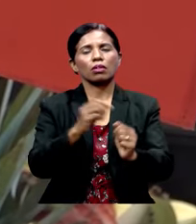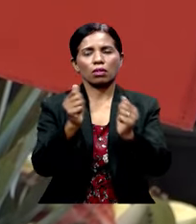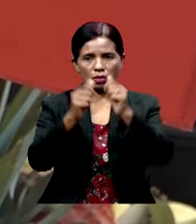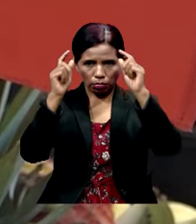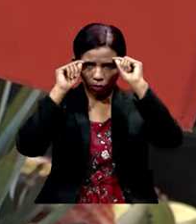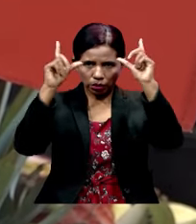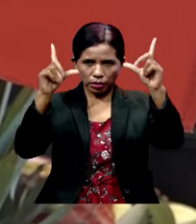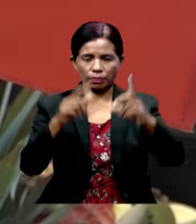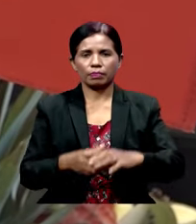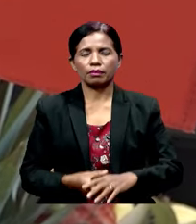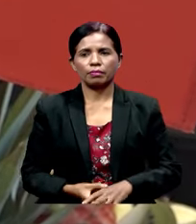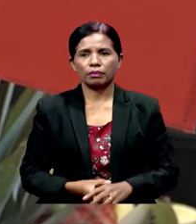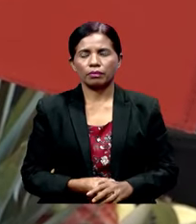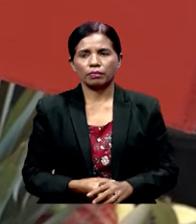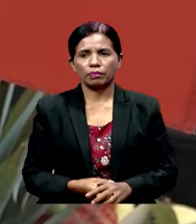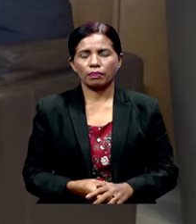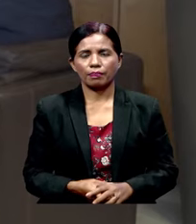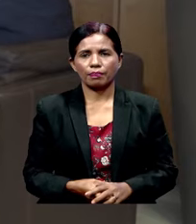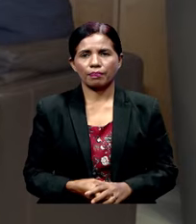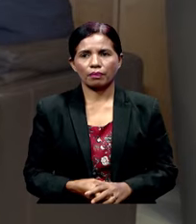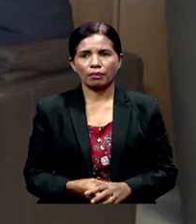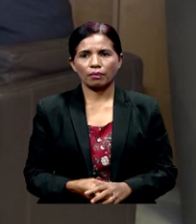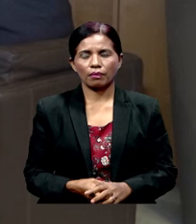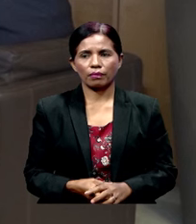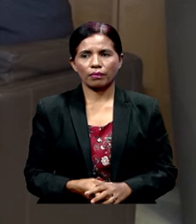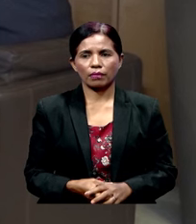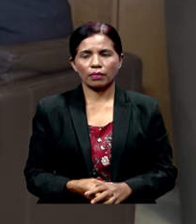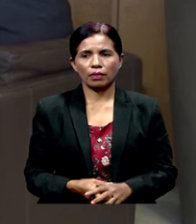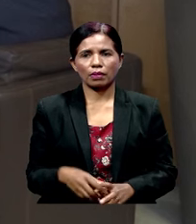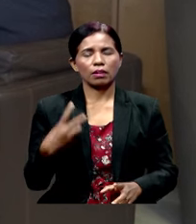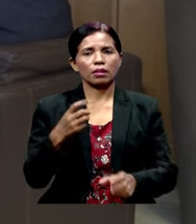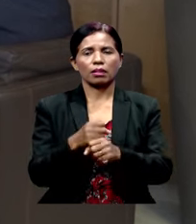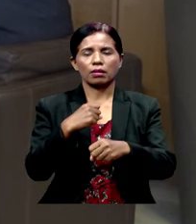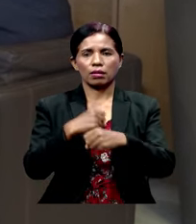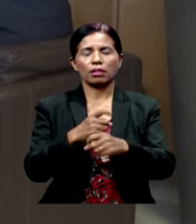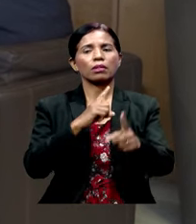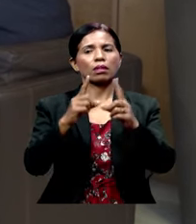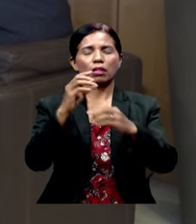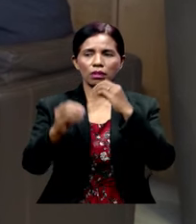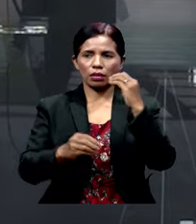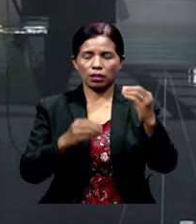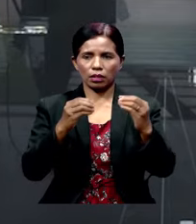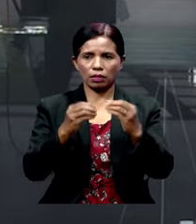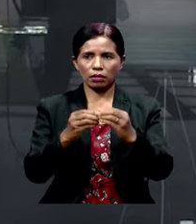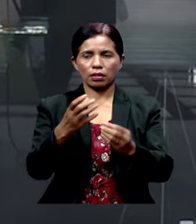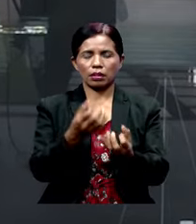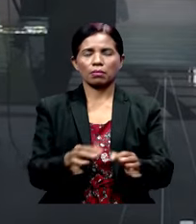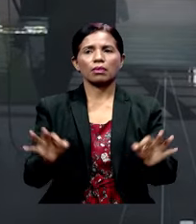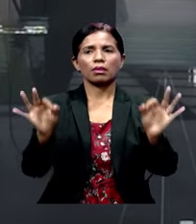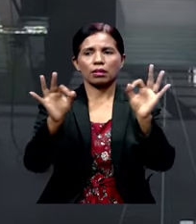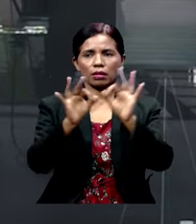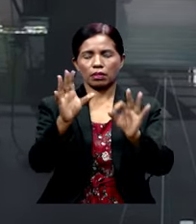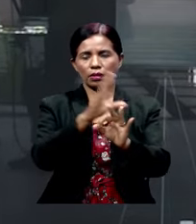Timor-Leste. It was wonderful to meet with His Excellency to talk about the very important